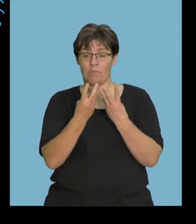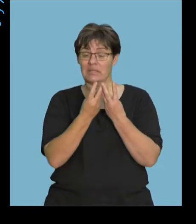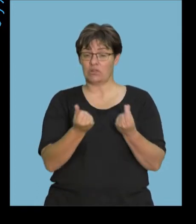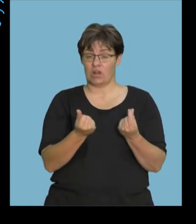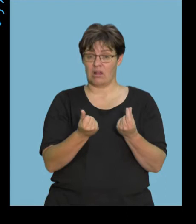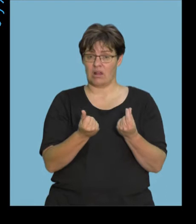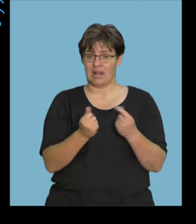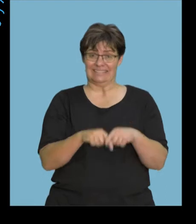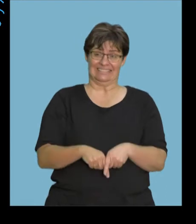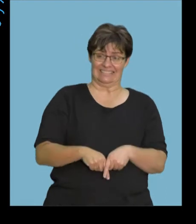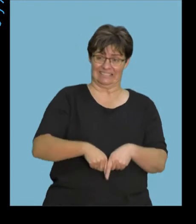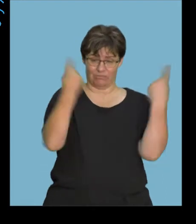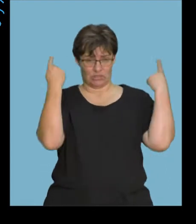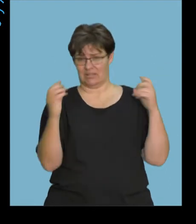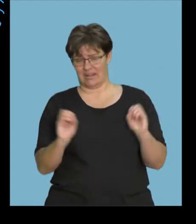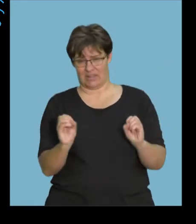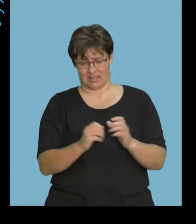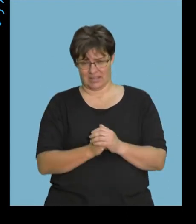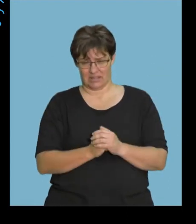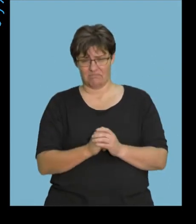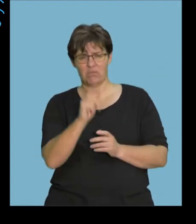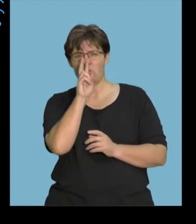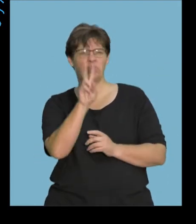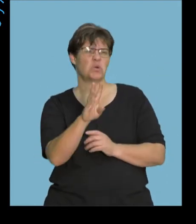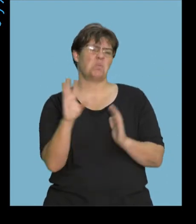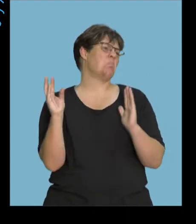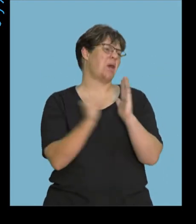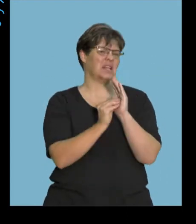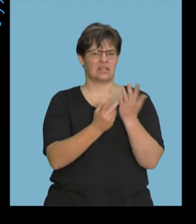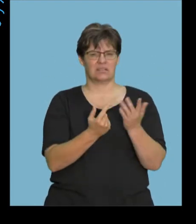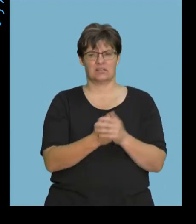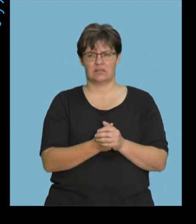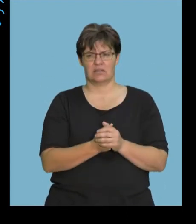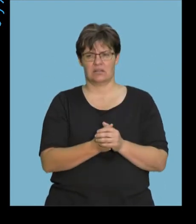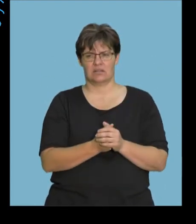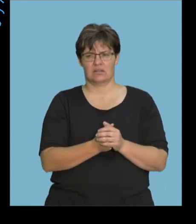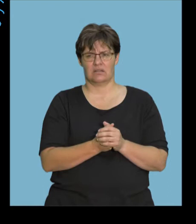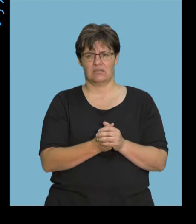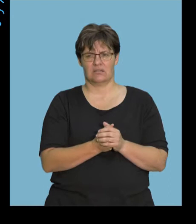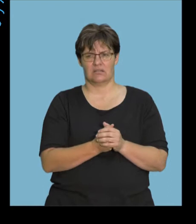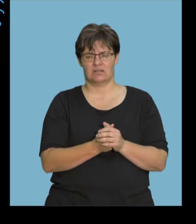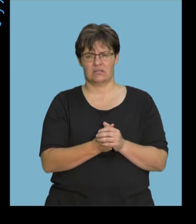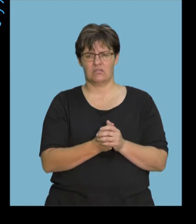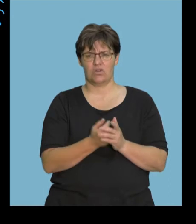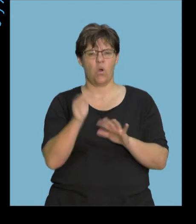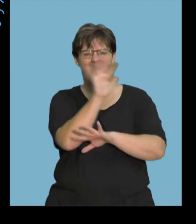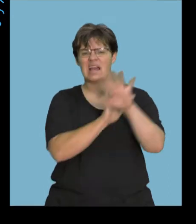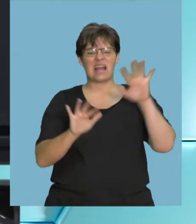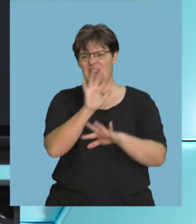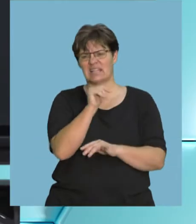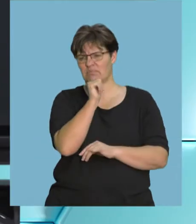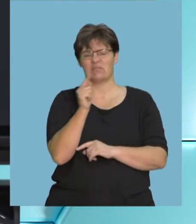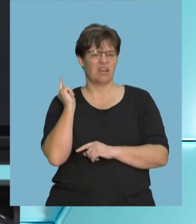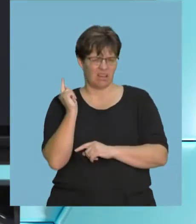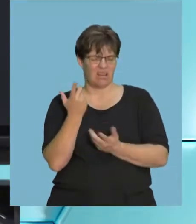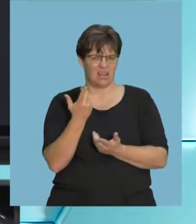does not appear any different at the pole. If you look at a magnet, let's say we have a bar magnet, okay, except for the color code,